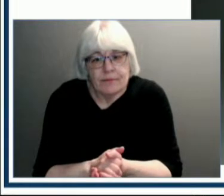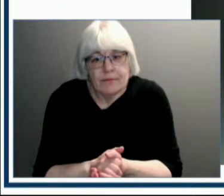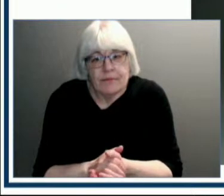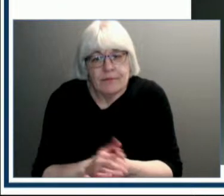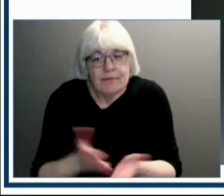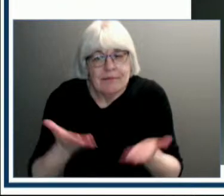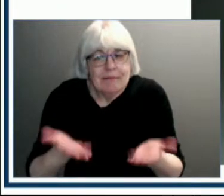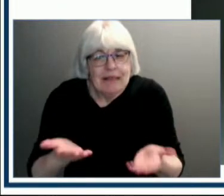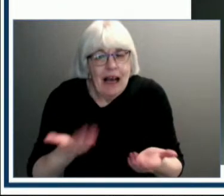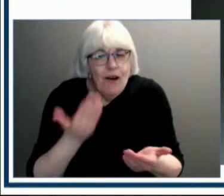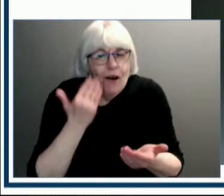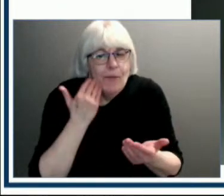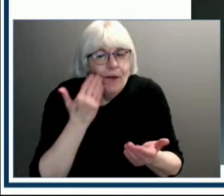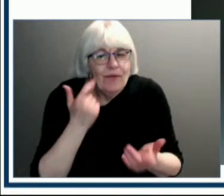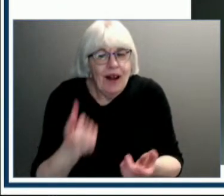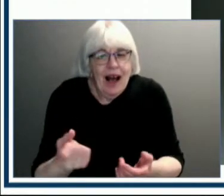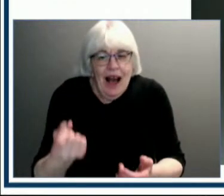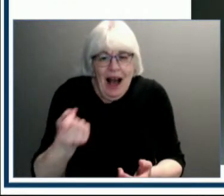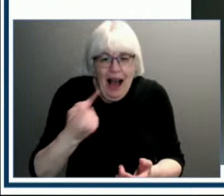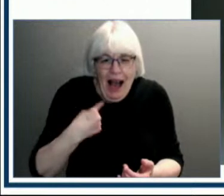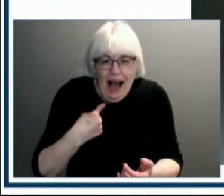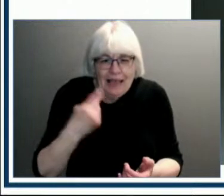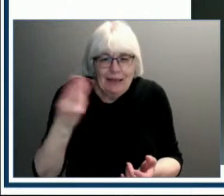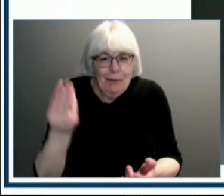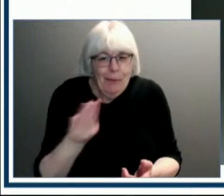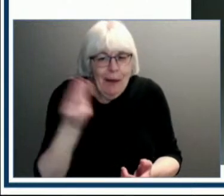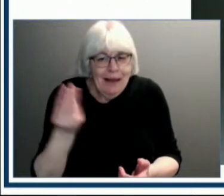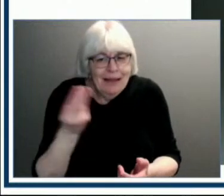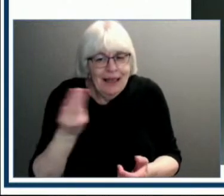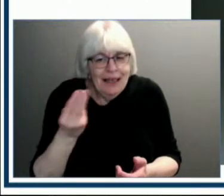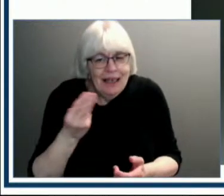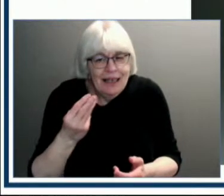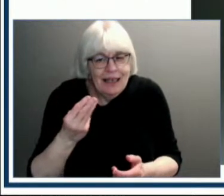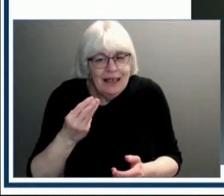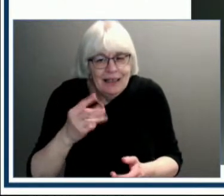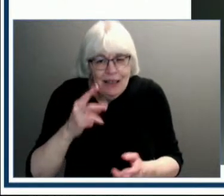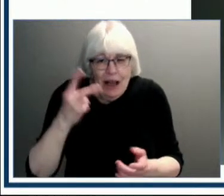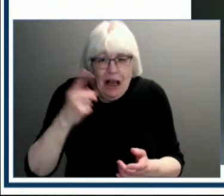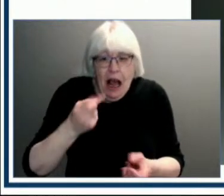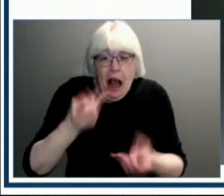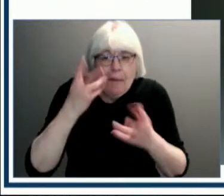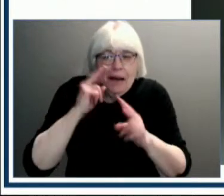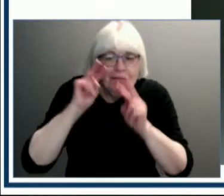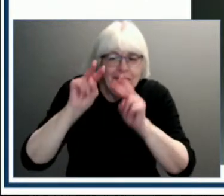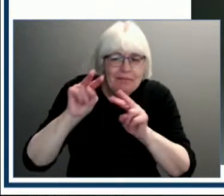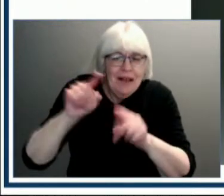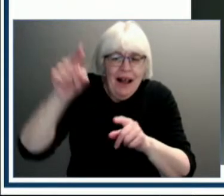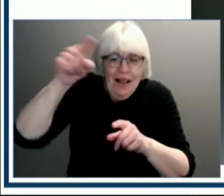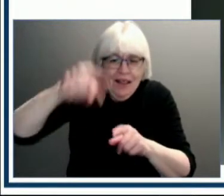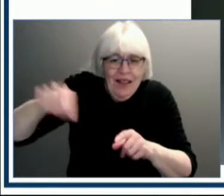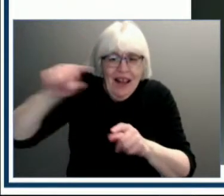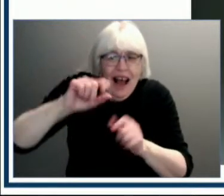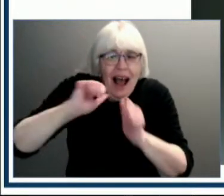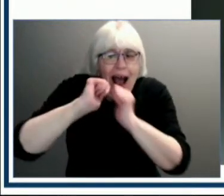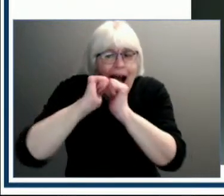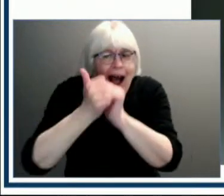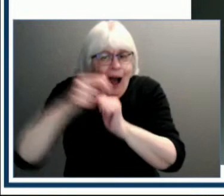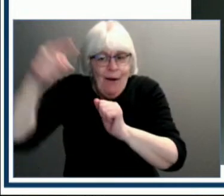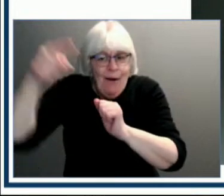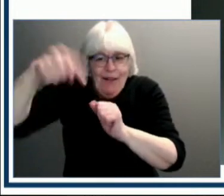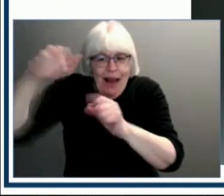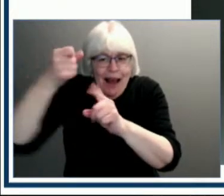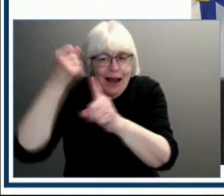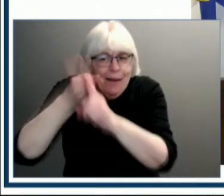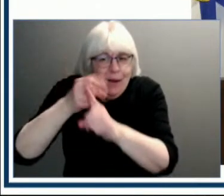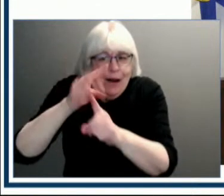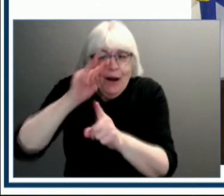deeper dive into hospitalizations and looking of the impact over time from the Omicron wave.